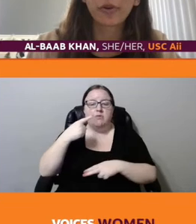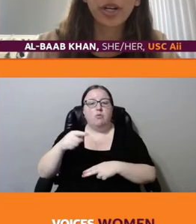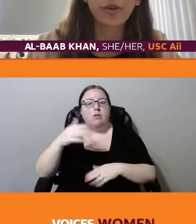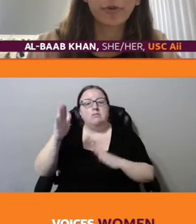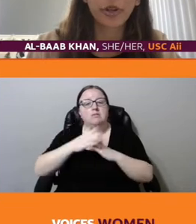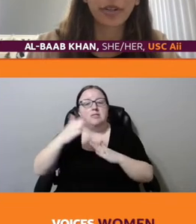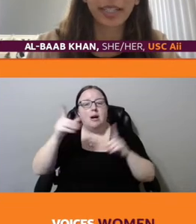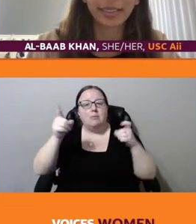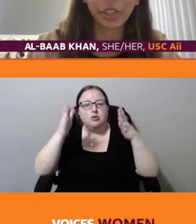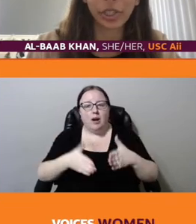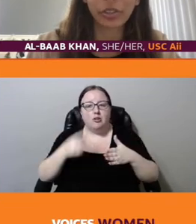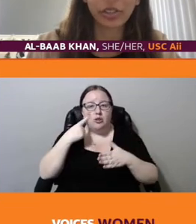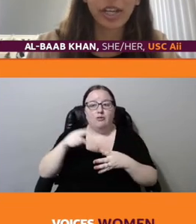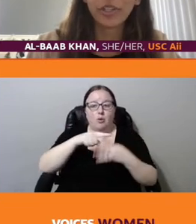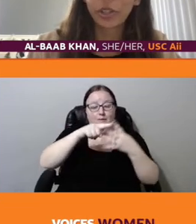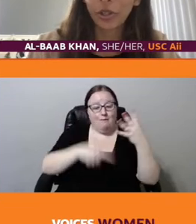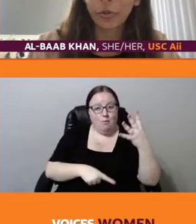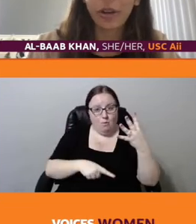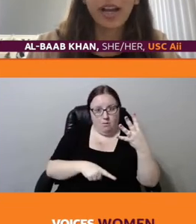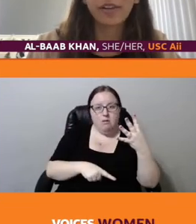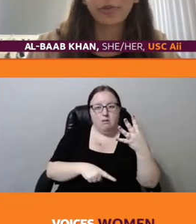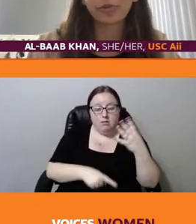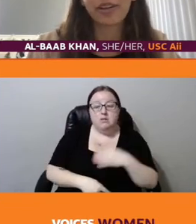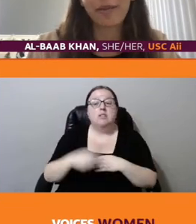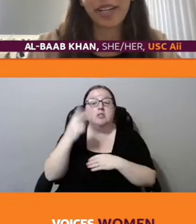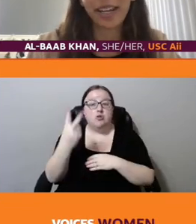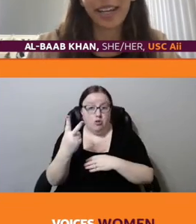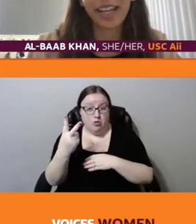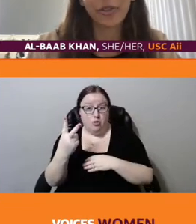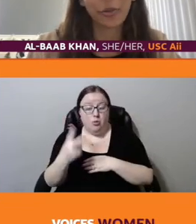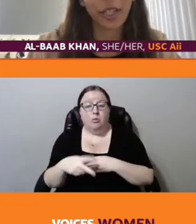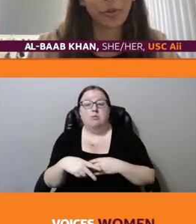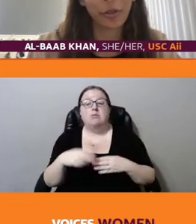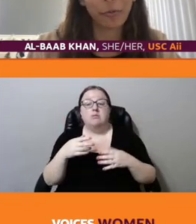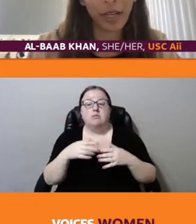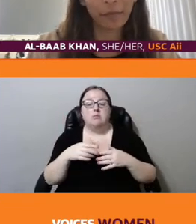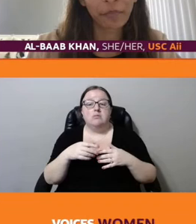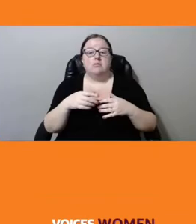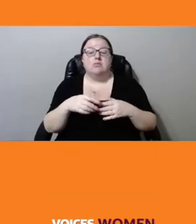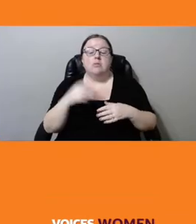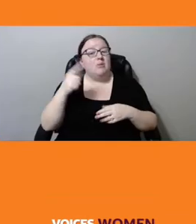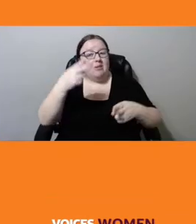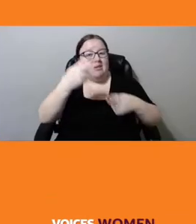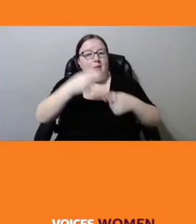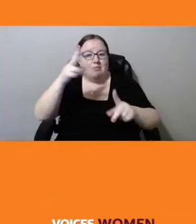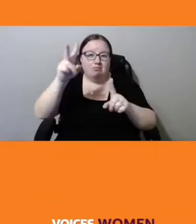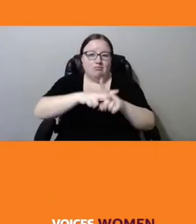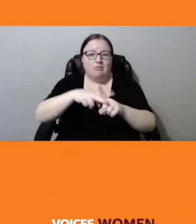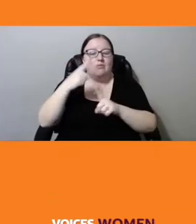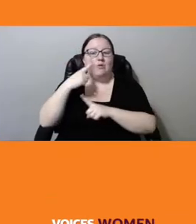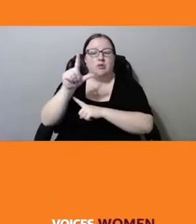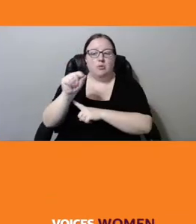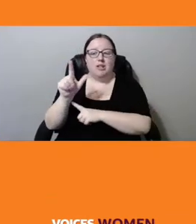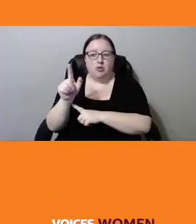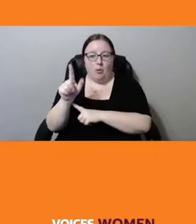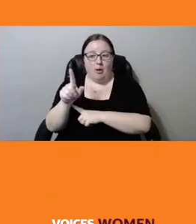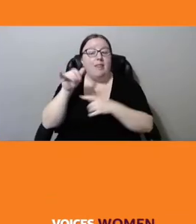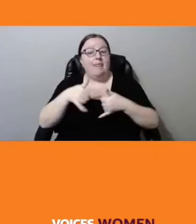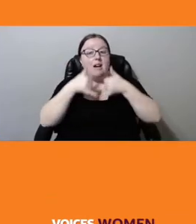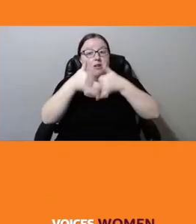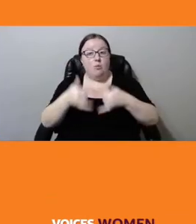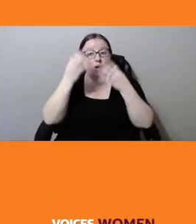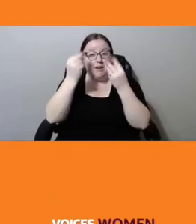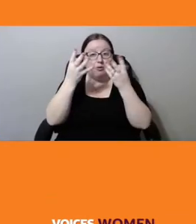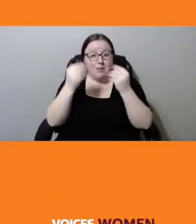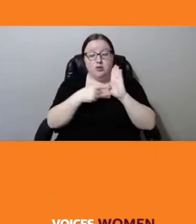across four award organizations, two of which were nominated in 2021. What this award data tells us is that women